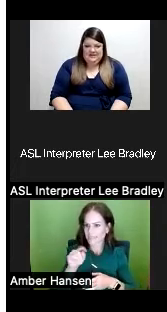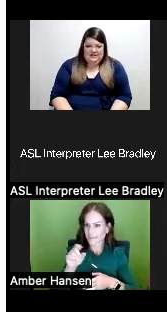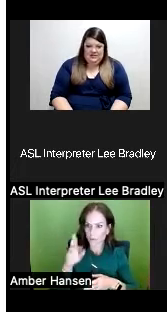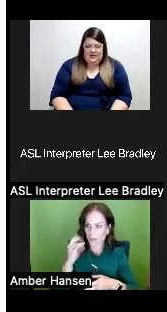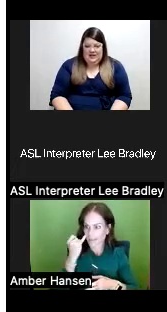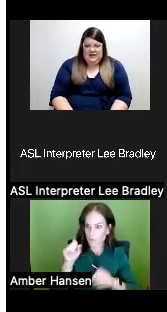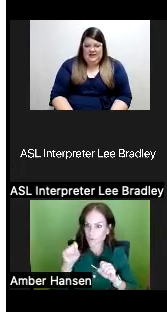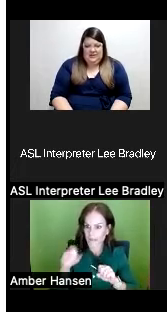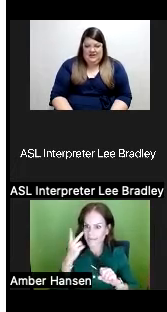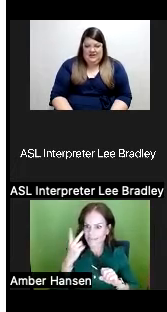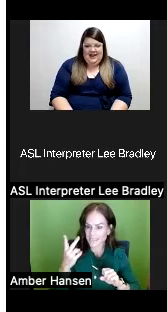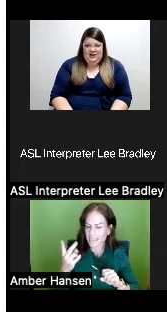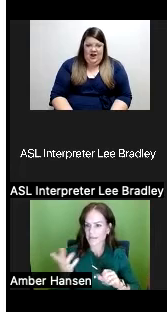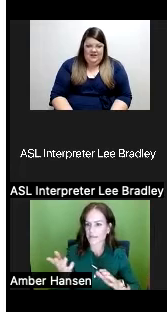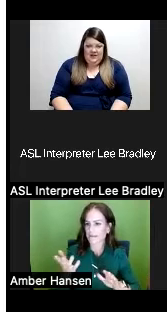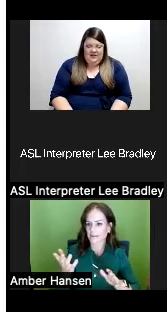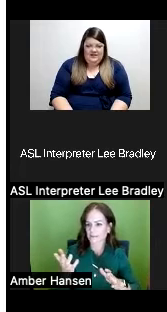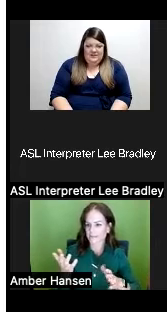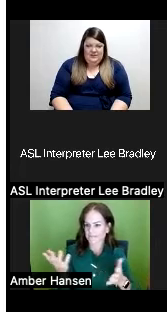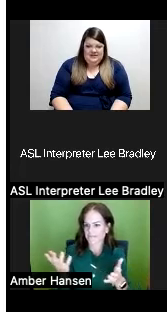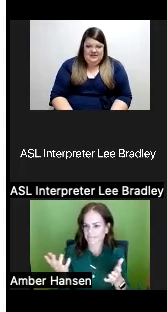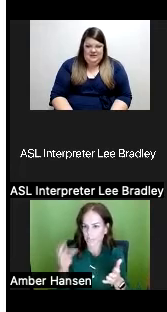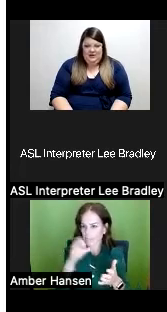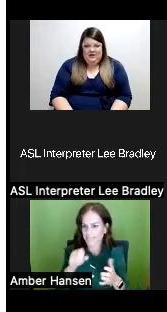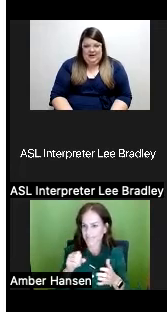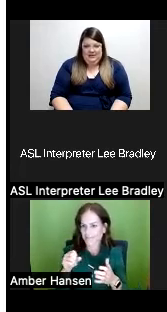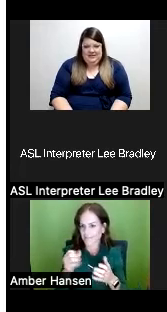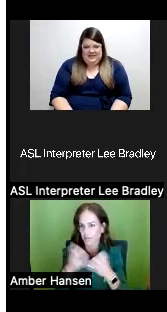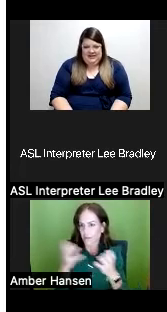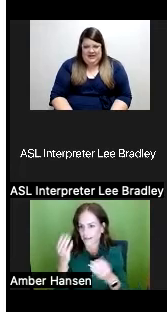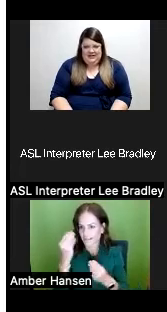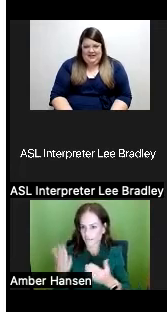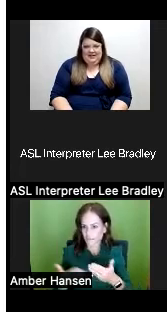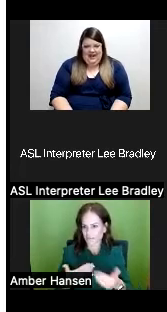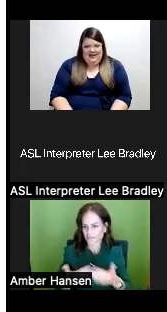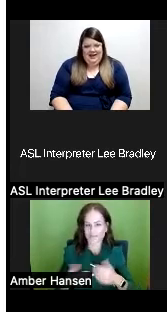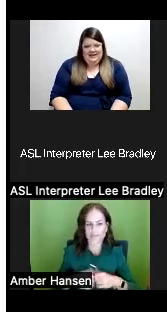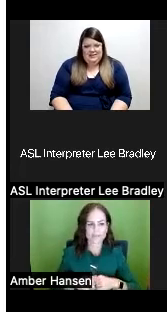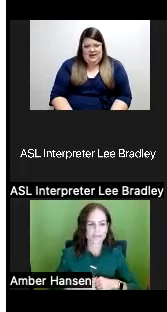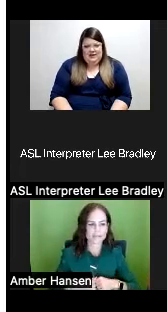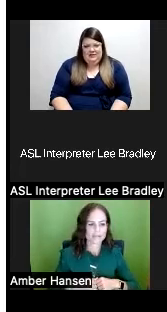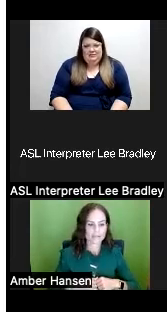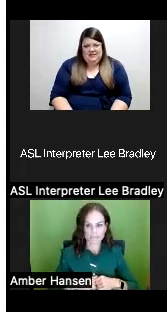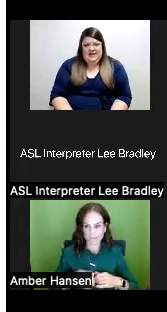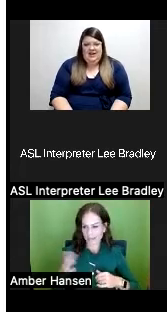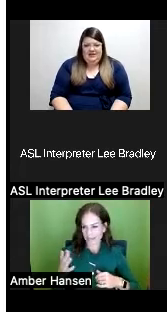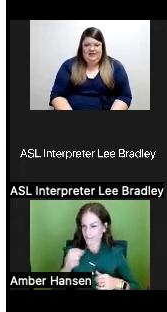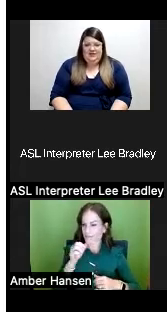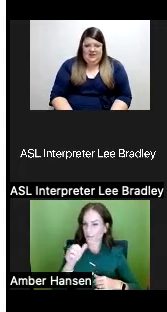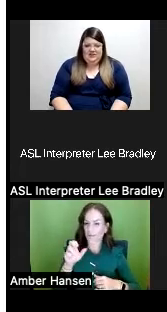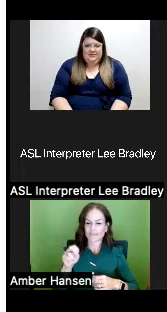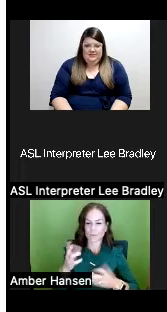your best to see what they're saying, and you obviously might miss it or not be able to see. And that ends up in missing a